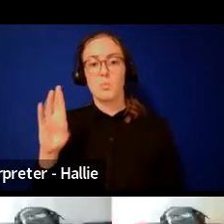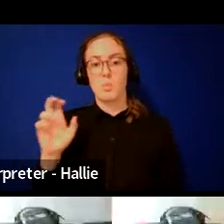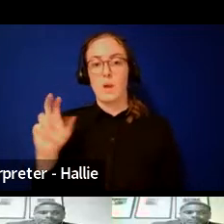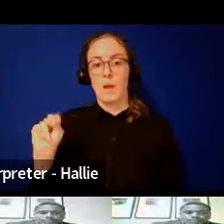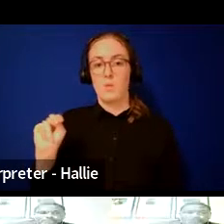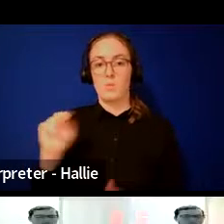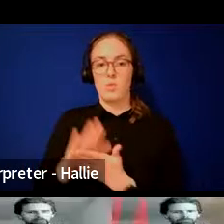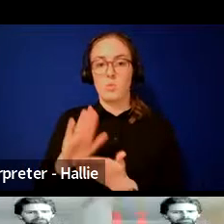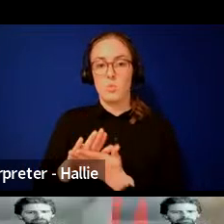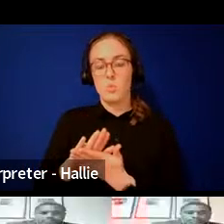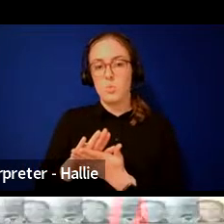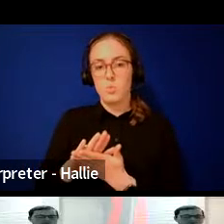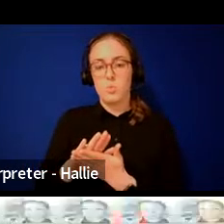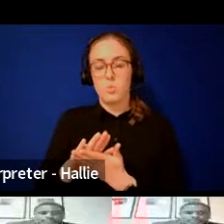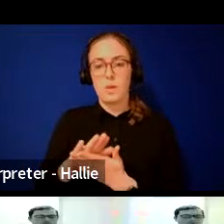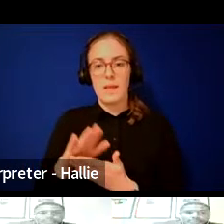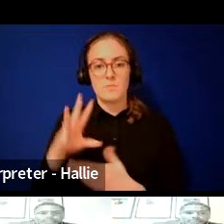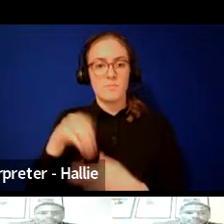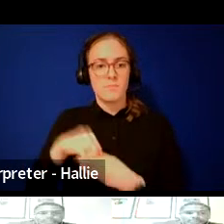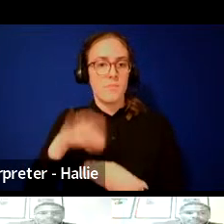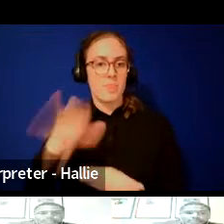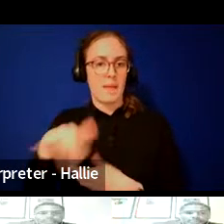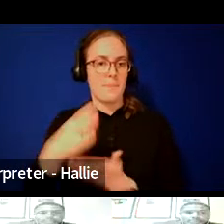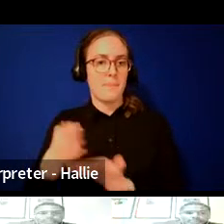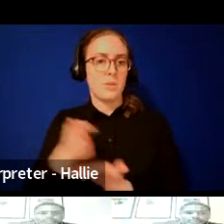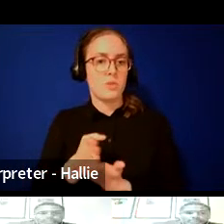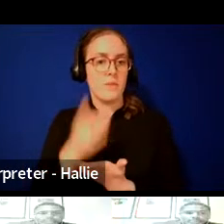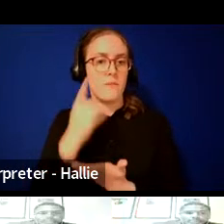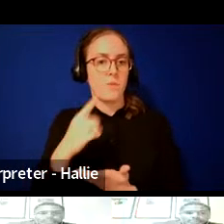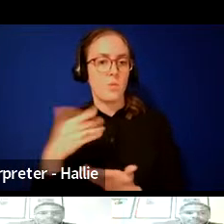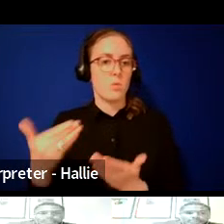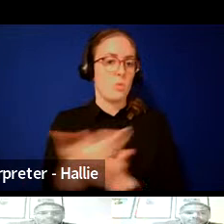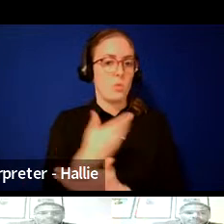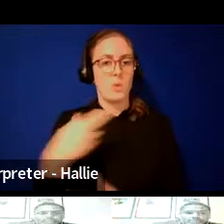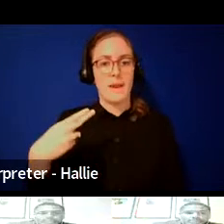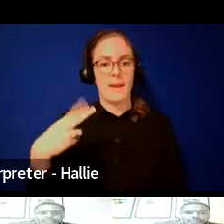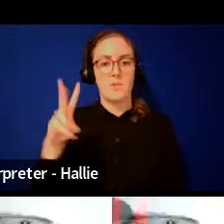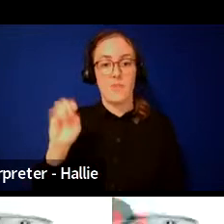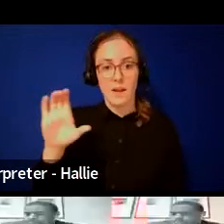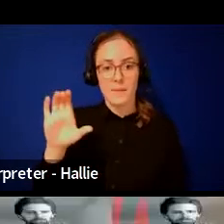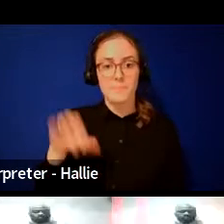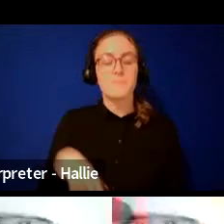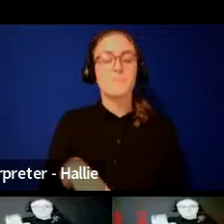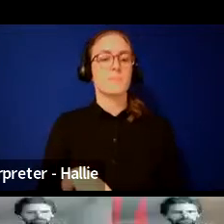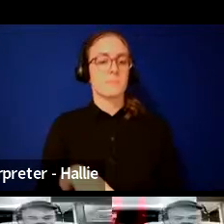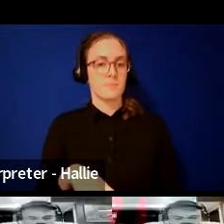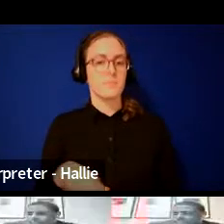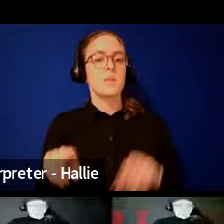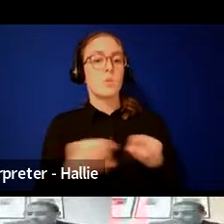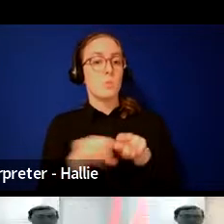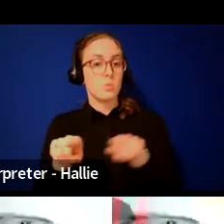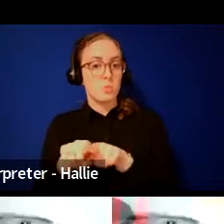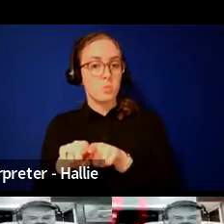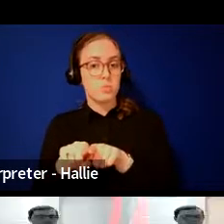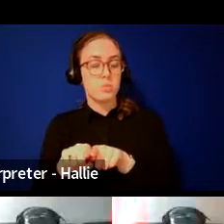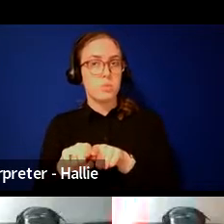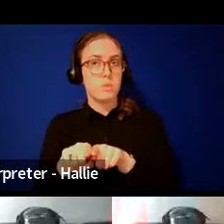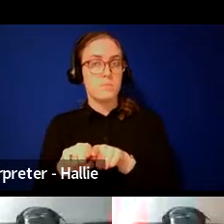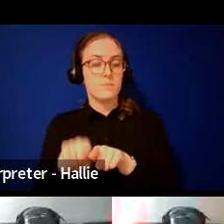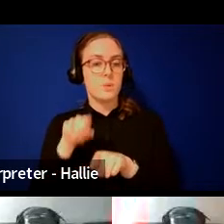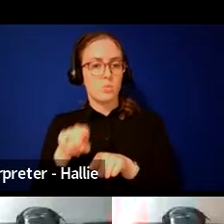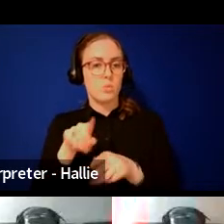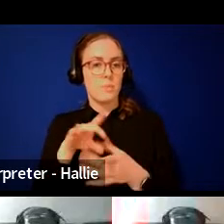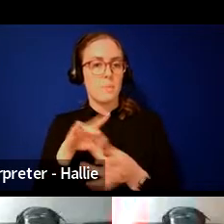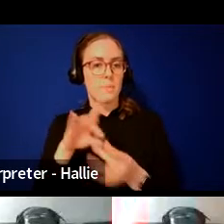in that budget for a new HVAC, and also you